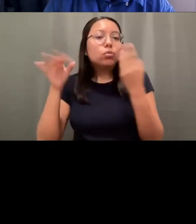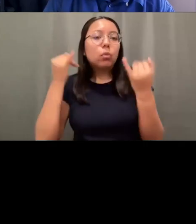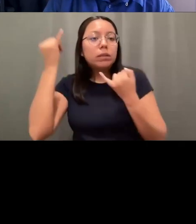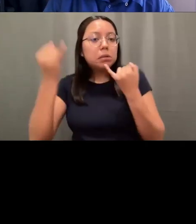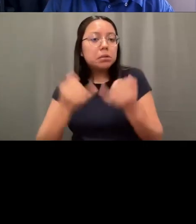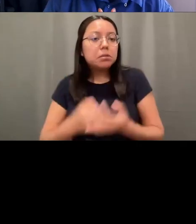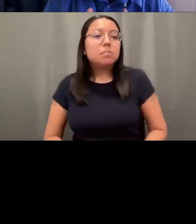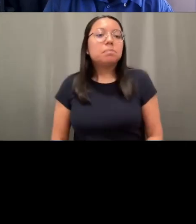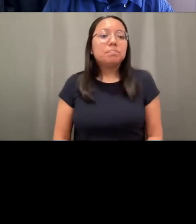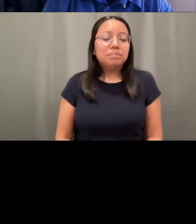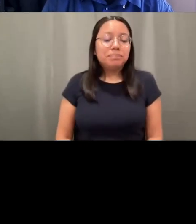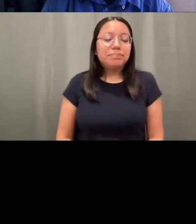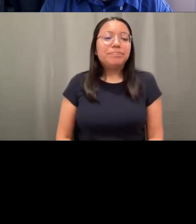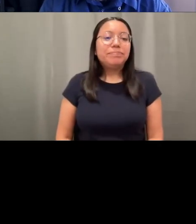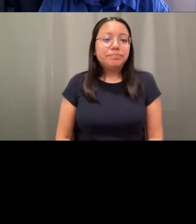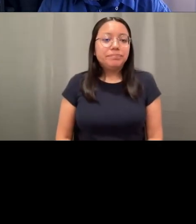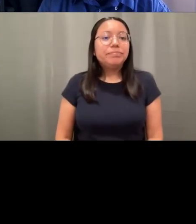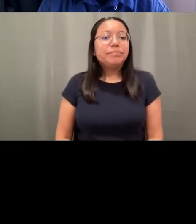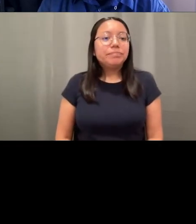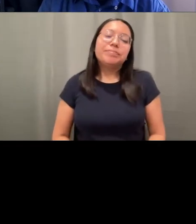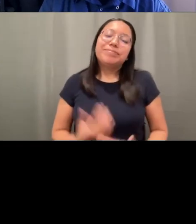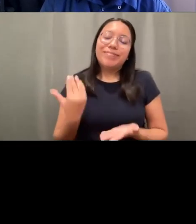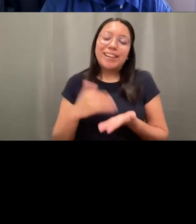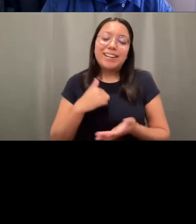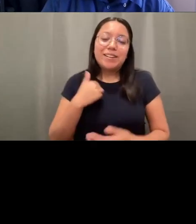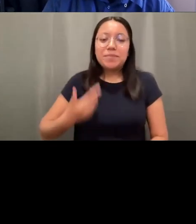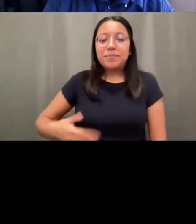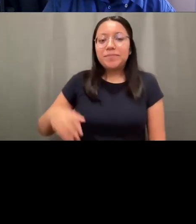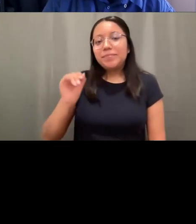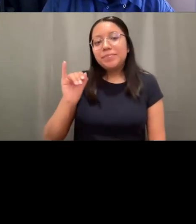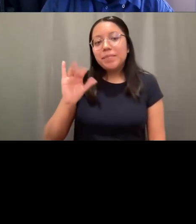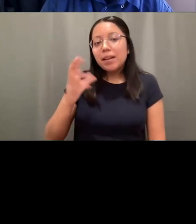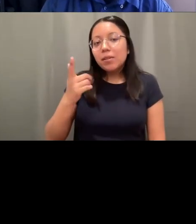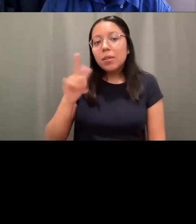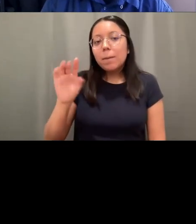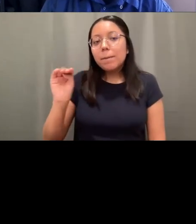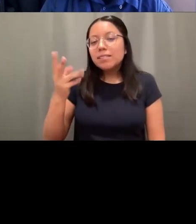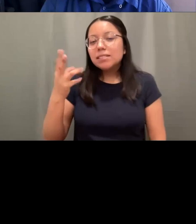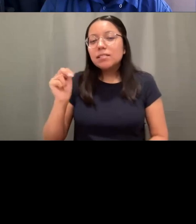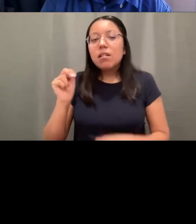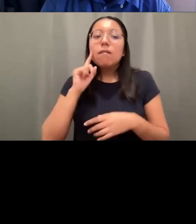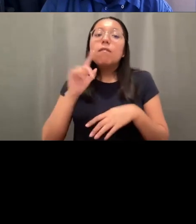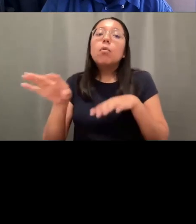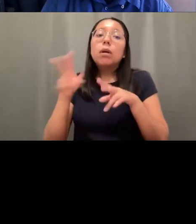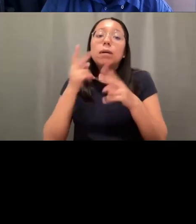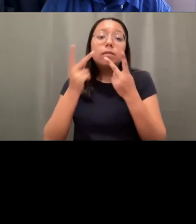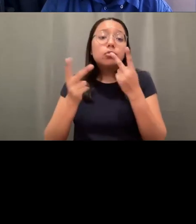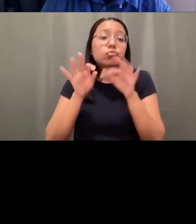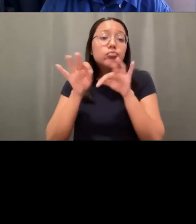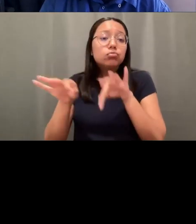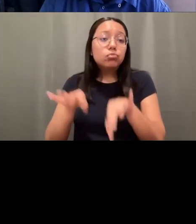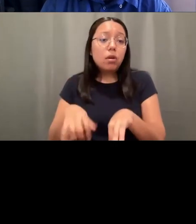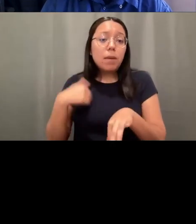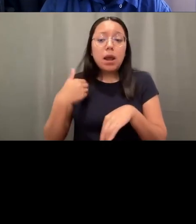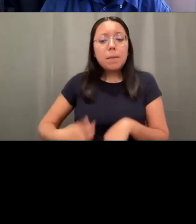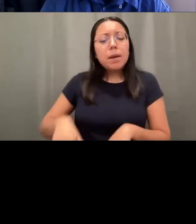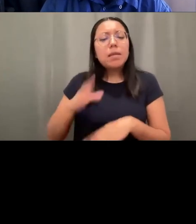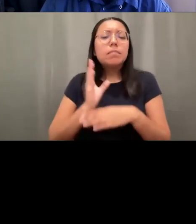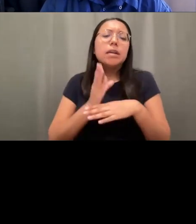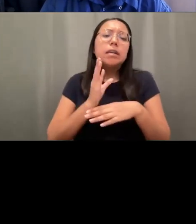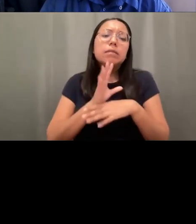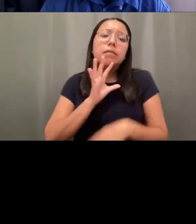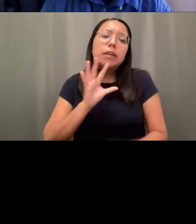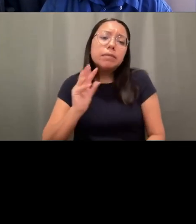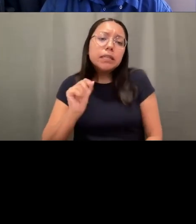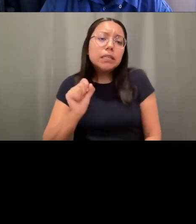Again, I'm Michael Munson. For a visual description, I am in my mid 50s. I've got grayish hair,